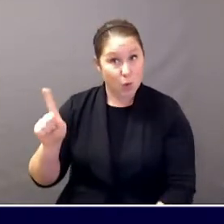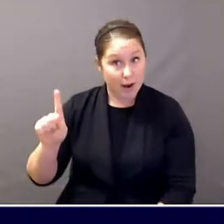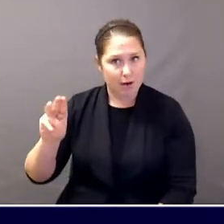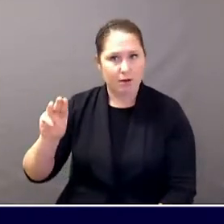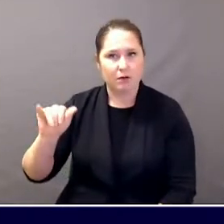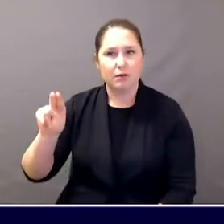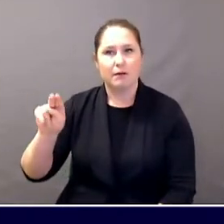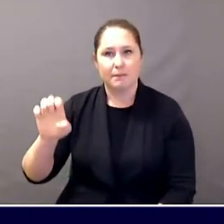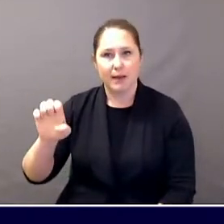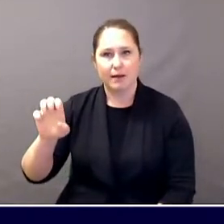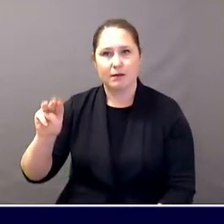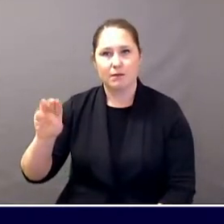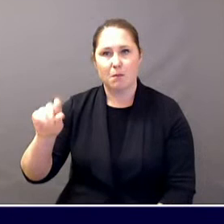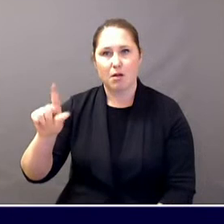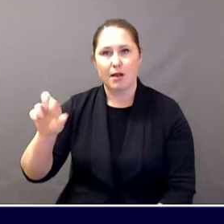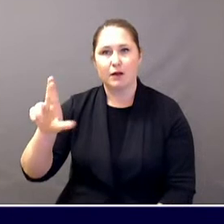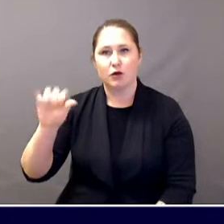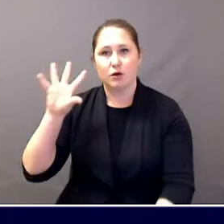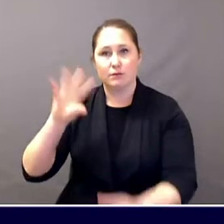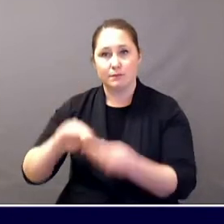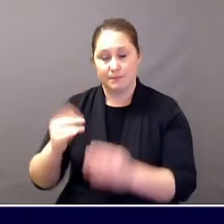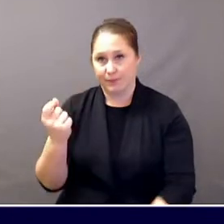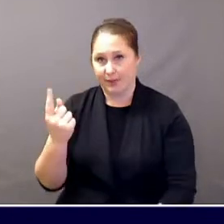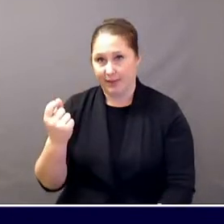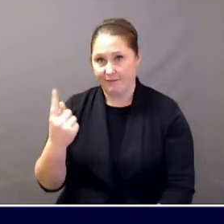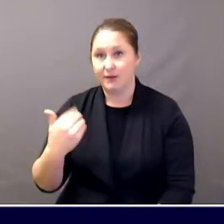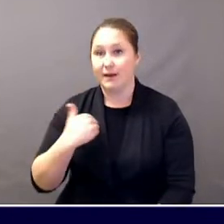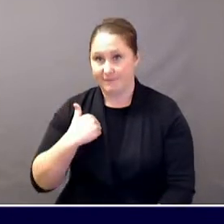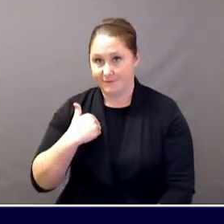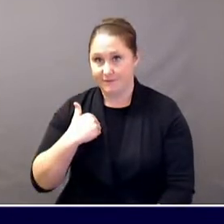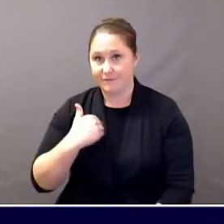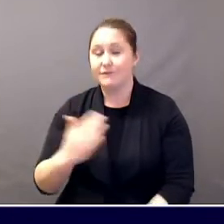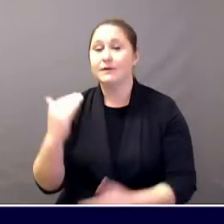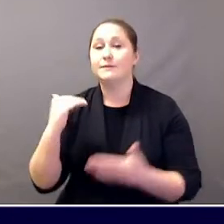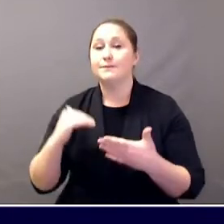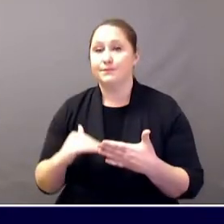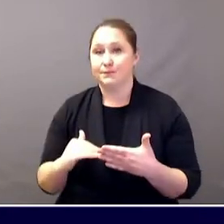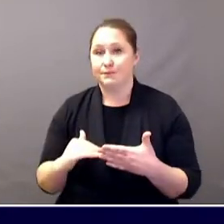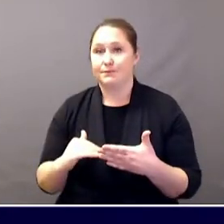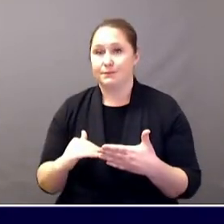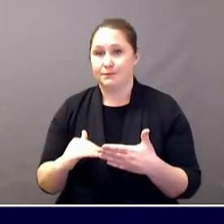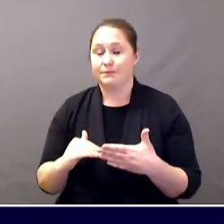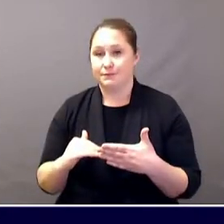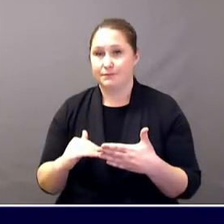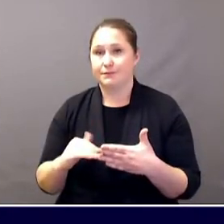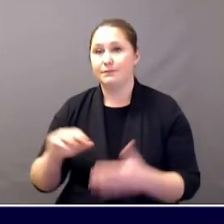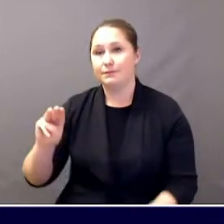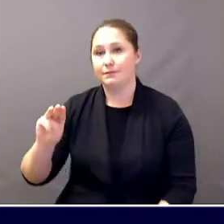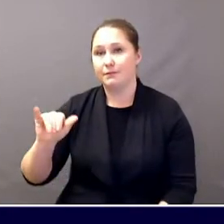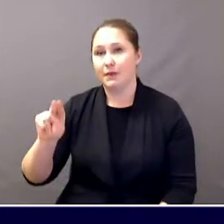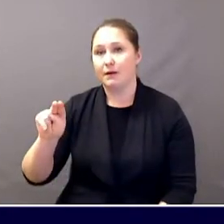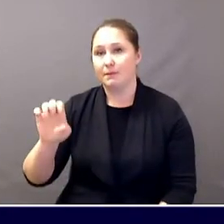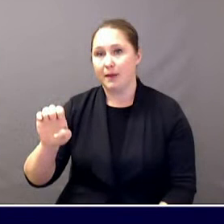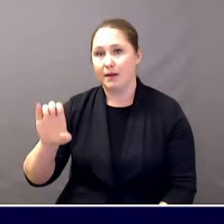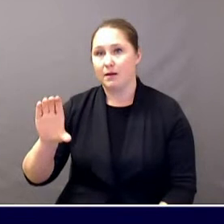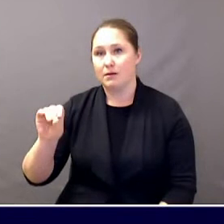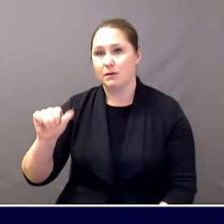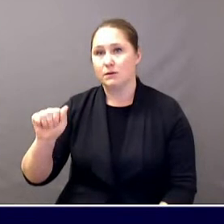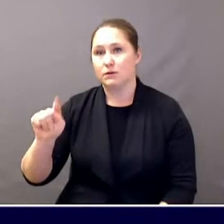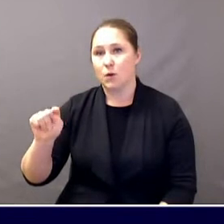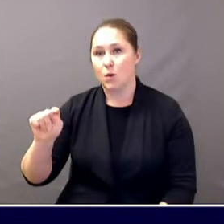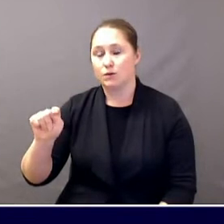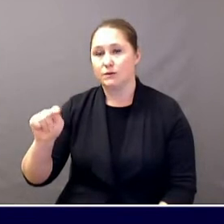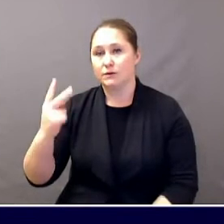we are aware of 11 cases. Another outbreak investigation we've opened is at Maine Coast Memorial Hospital in